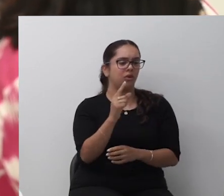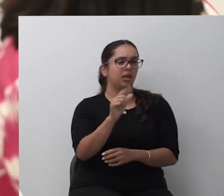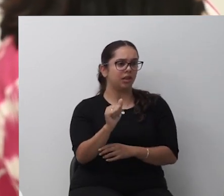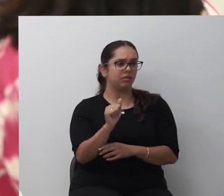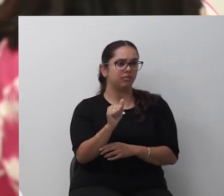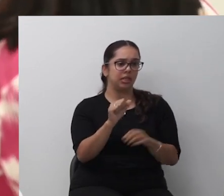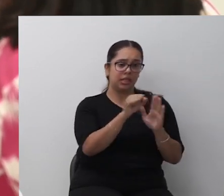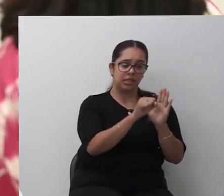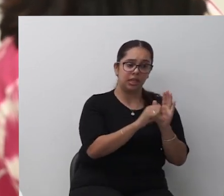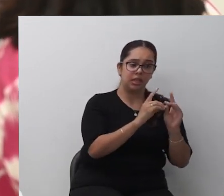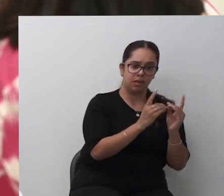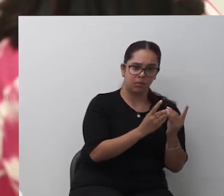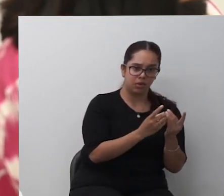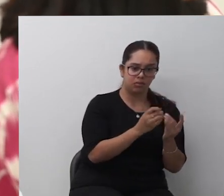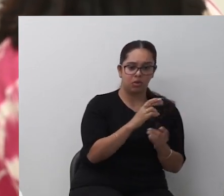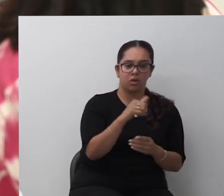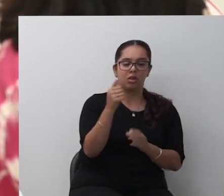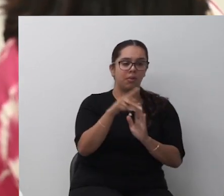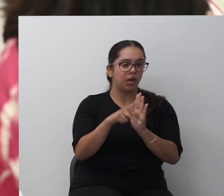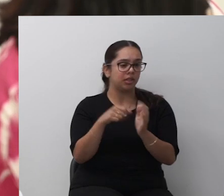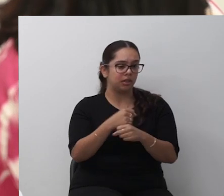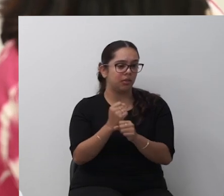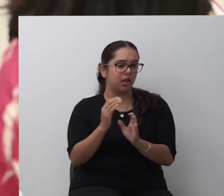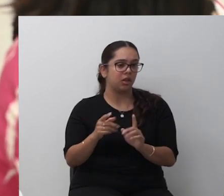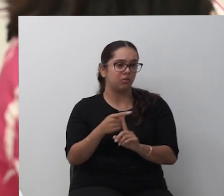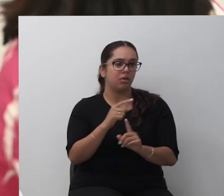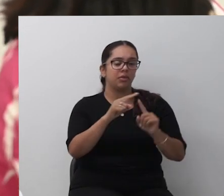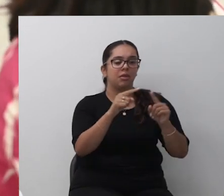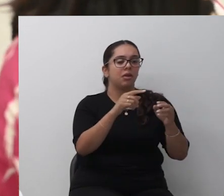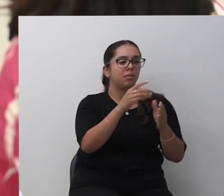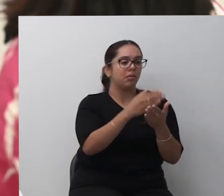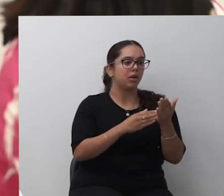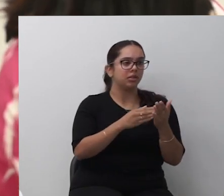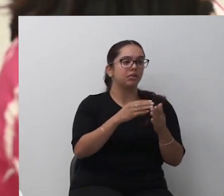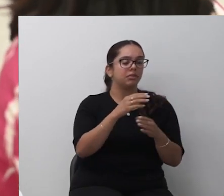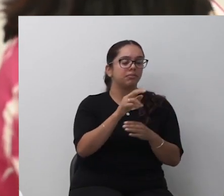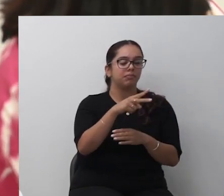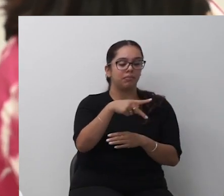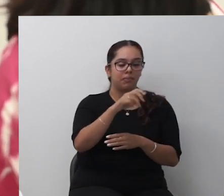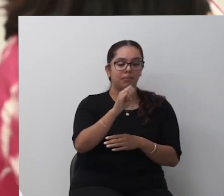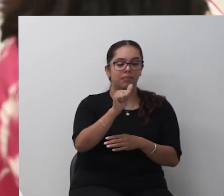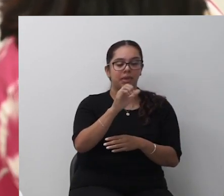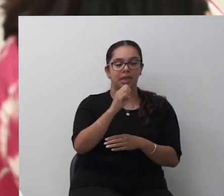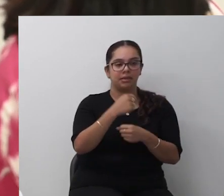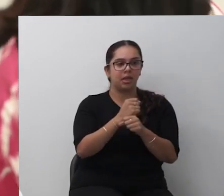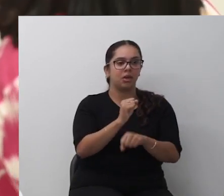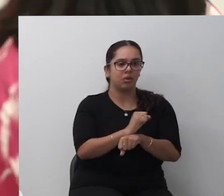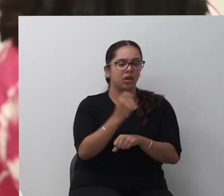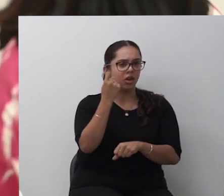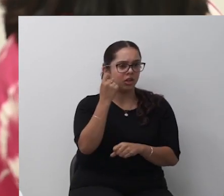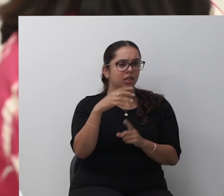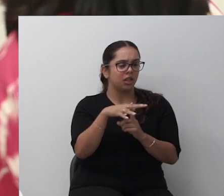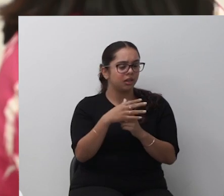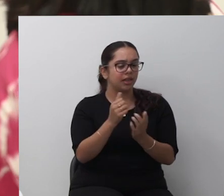State Department? Is it other policymakers from different sectors of peacemaking work? And understanding the context helps